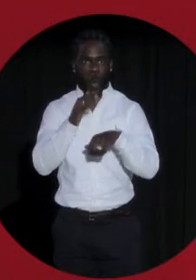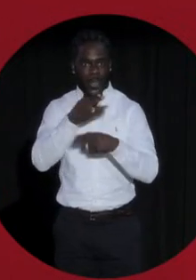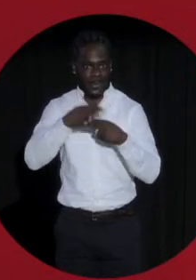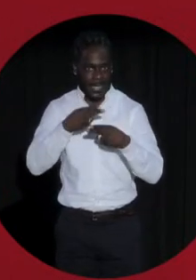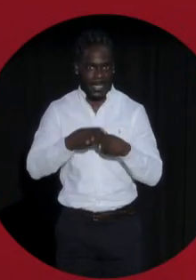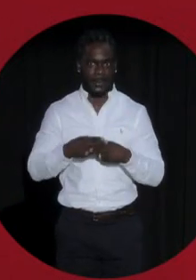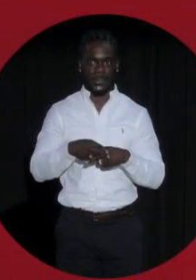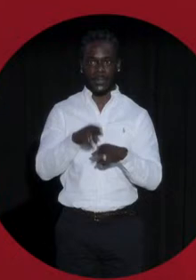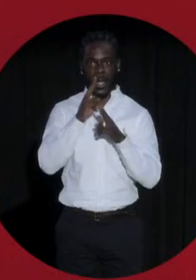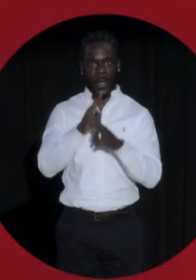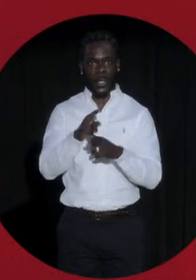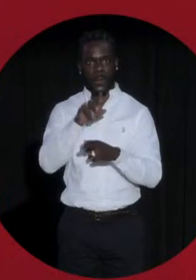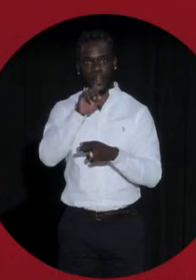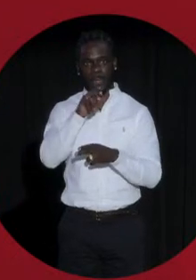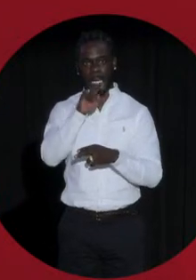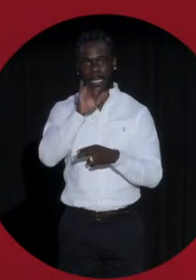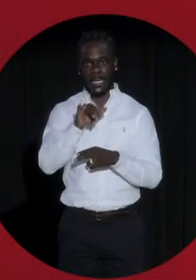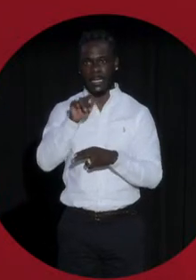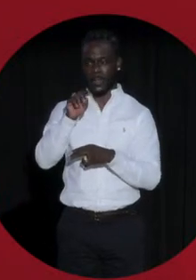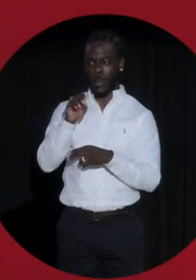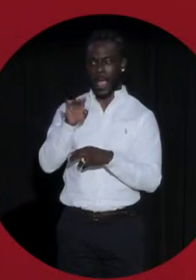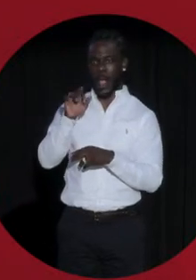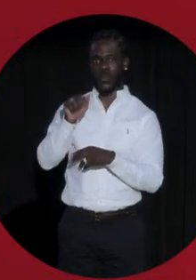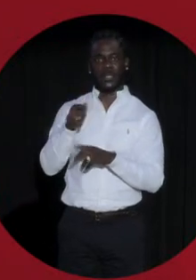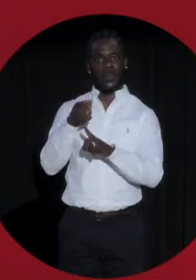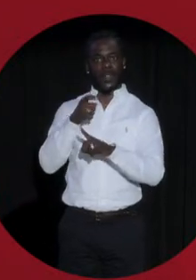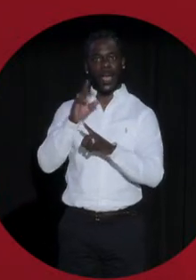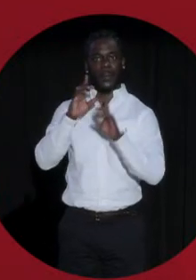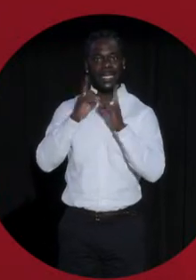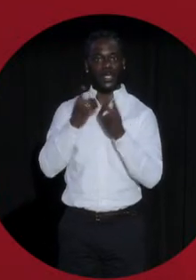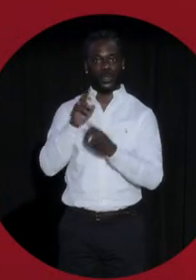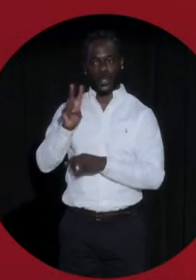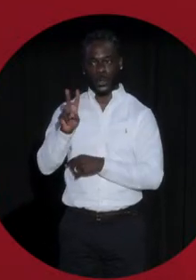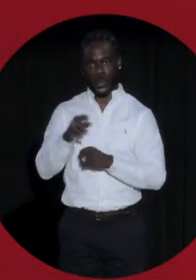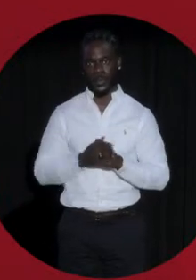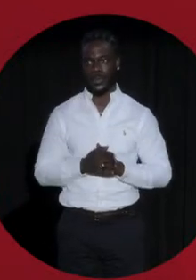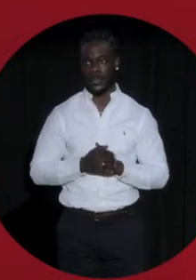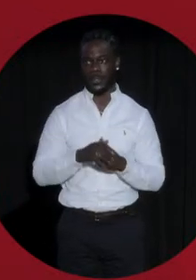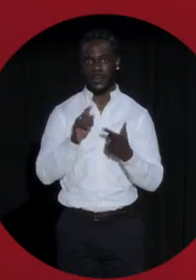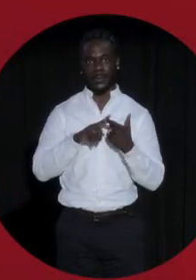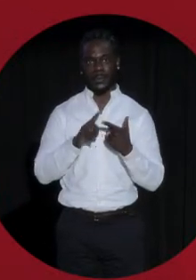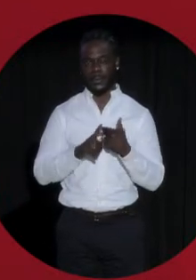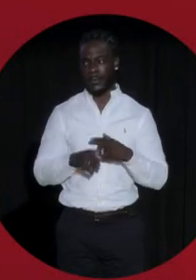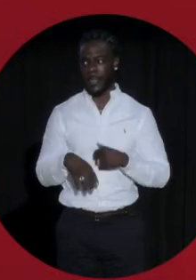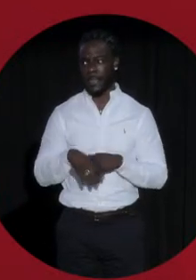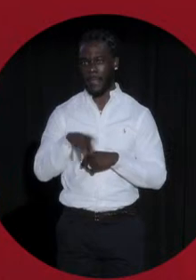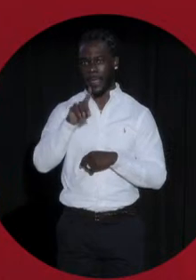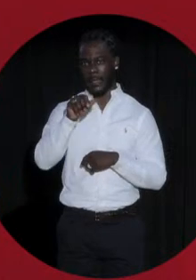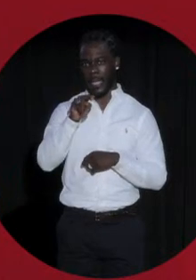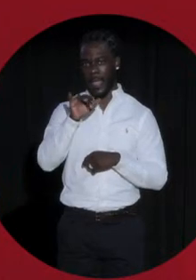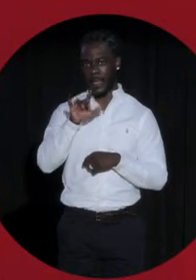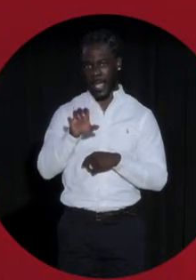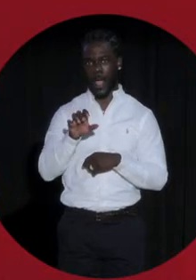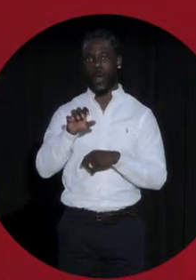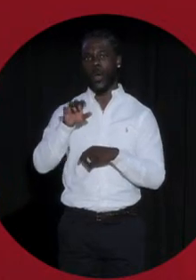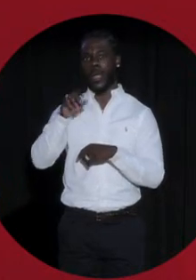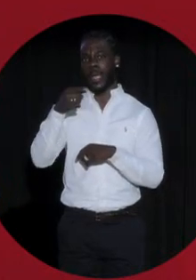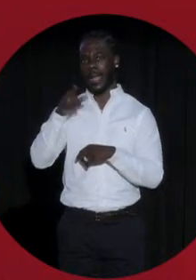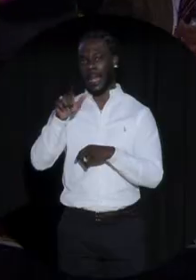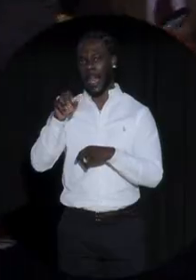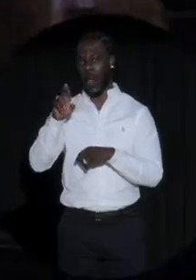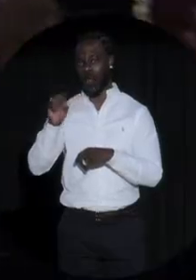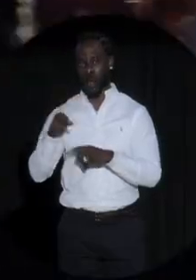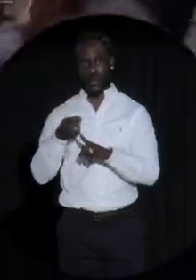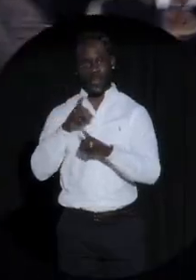The Honorable Denny Tavares, District 2. The Honorable Danielle Glaros, District